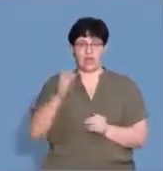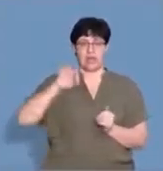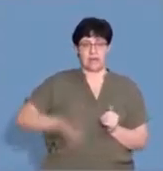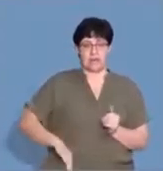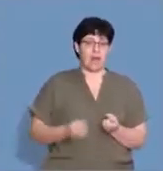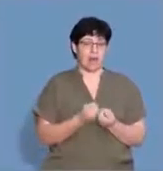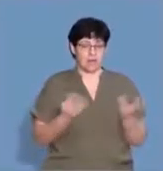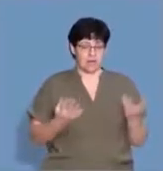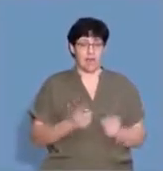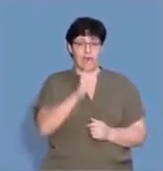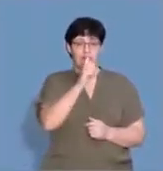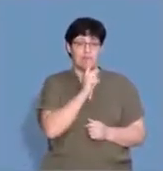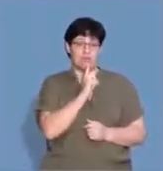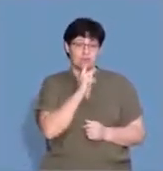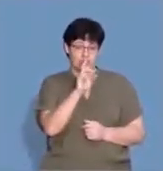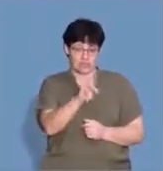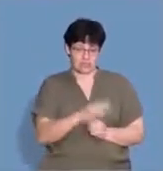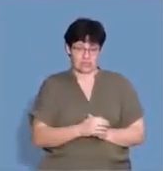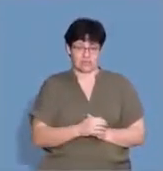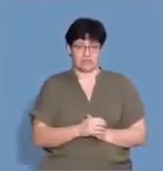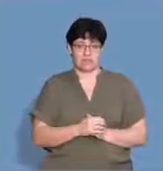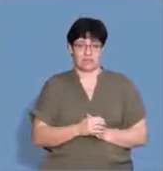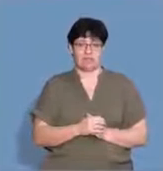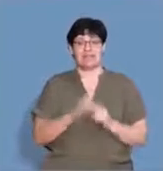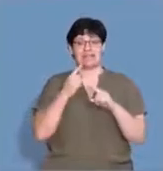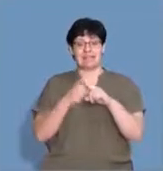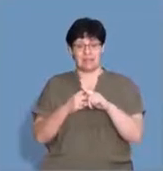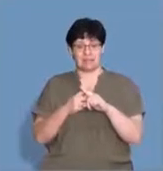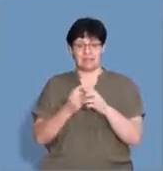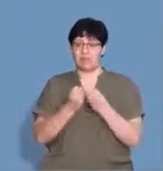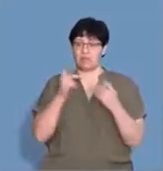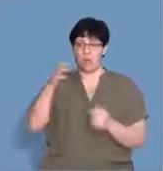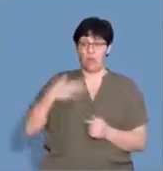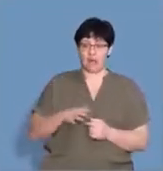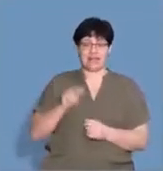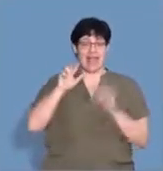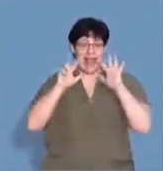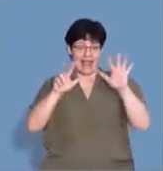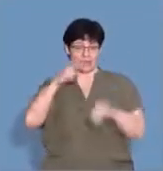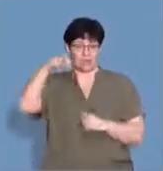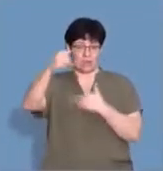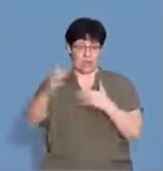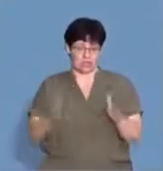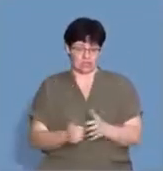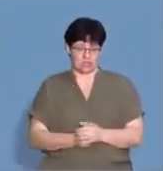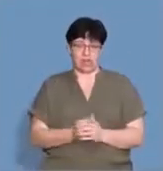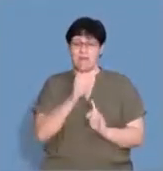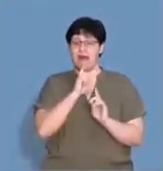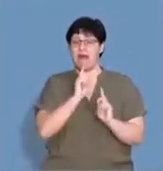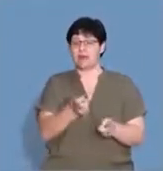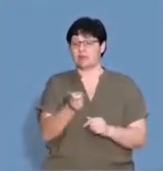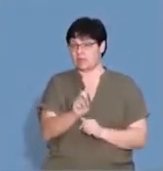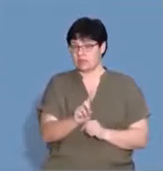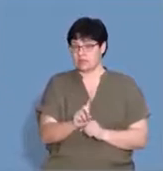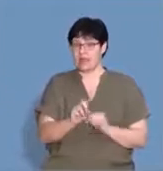income is 1,000 Rand times by, they wanted 8 tours, so my answer